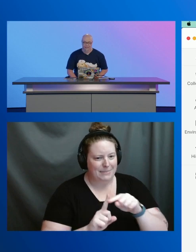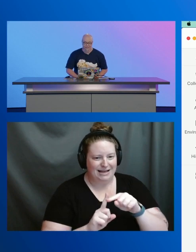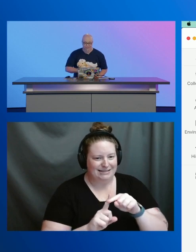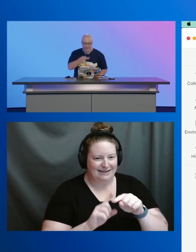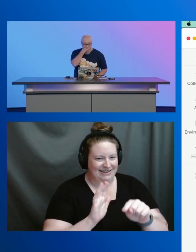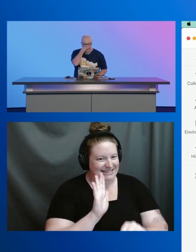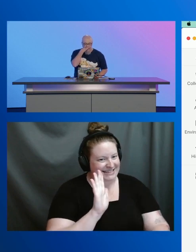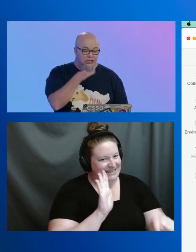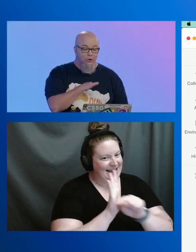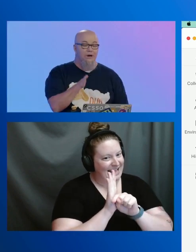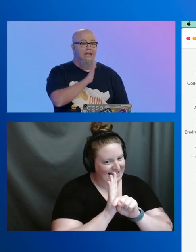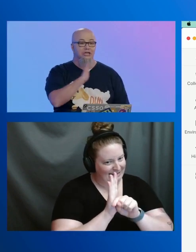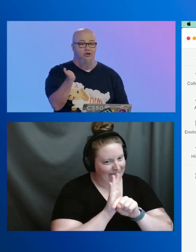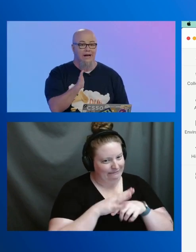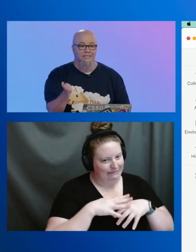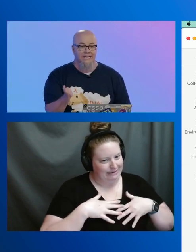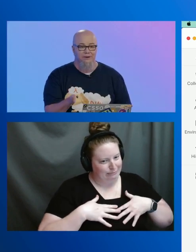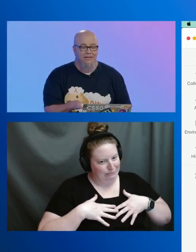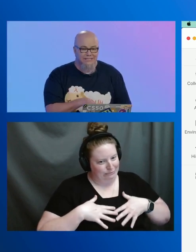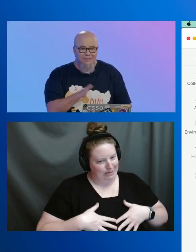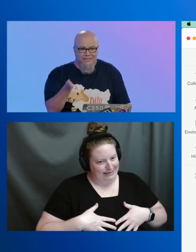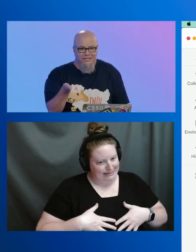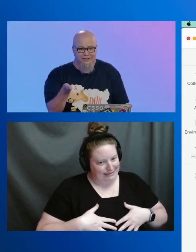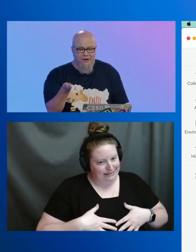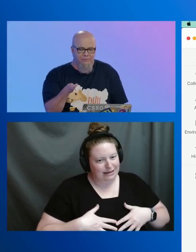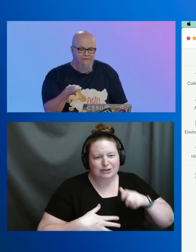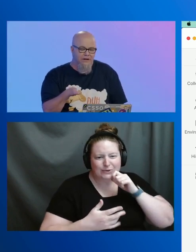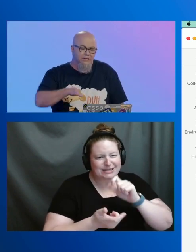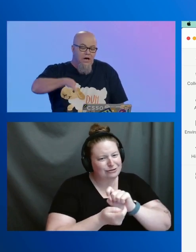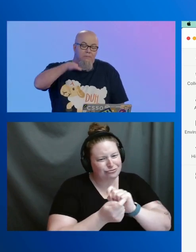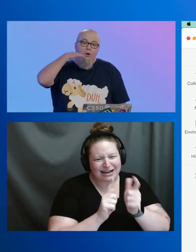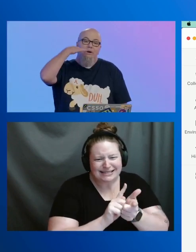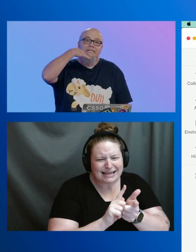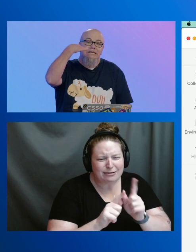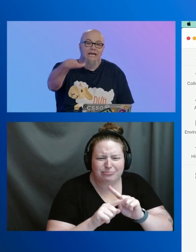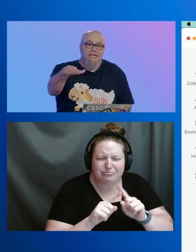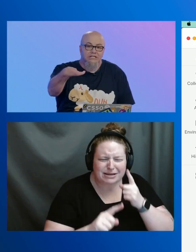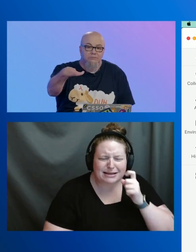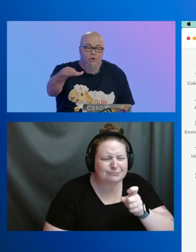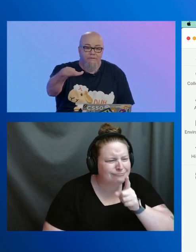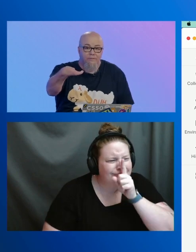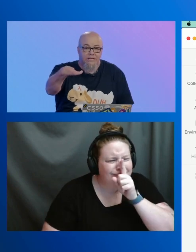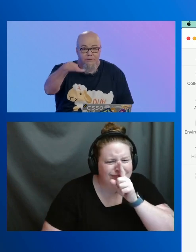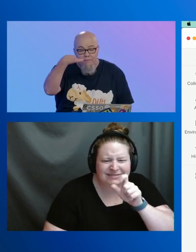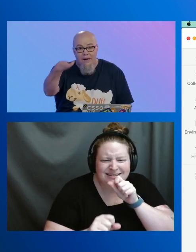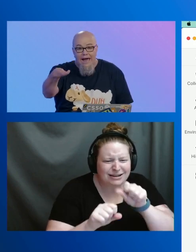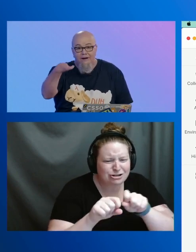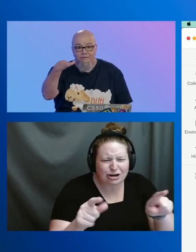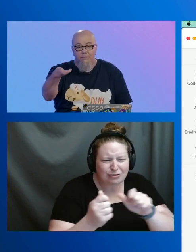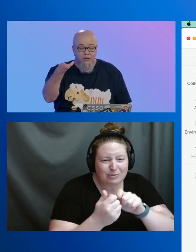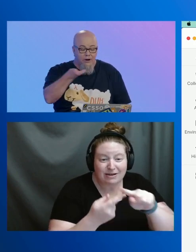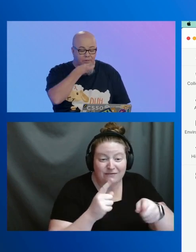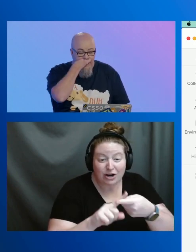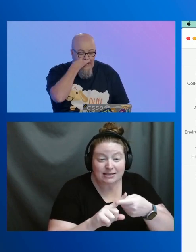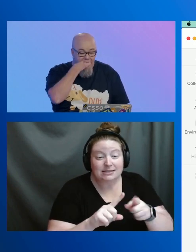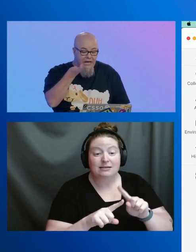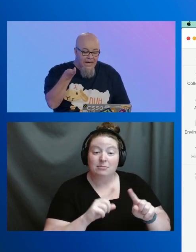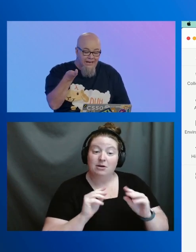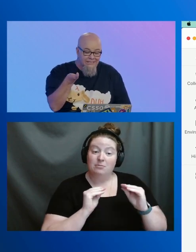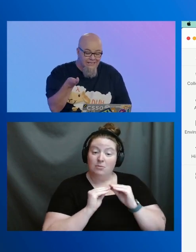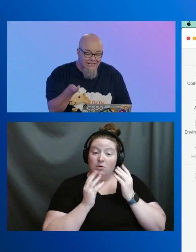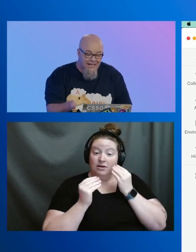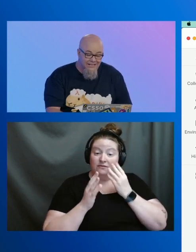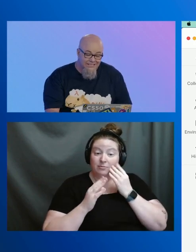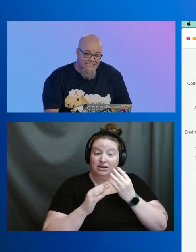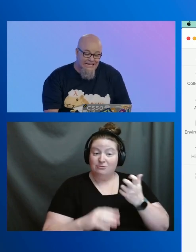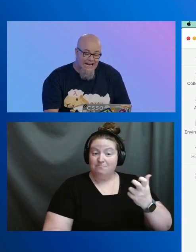It's a little depressing. So we didn't translate it because I'm not sharing that with my friends. But we did get some more information back from Comprehend. And